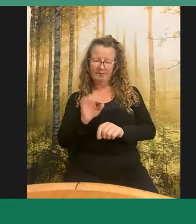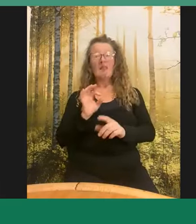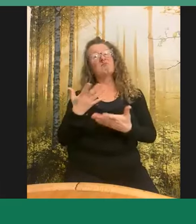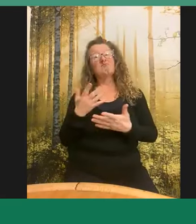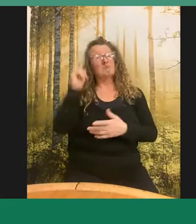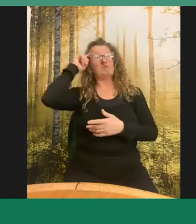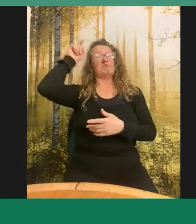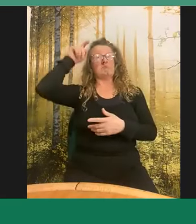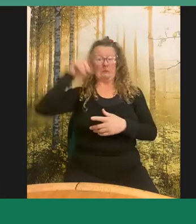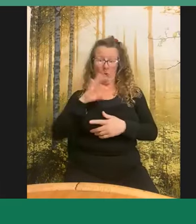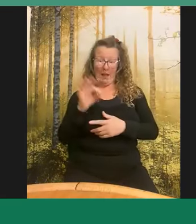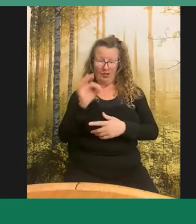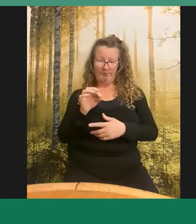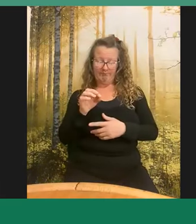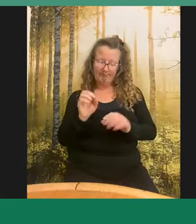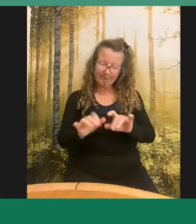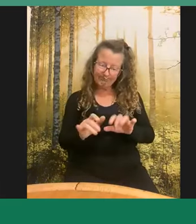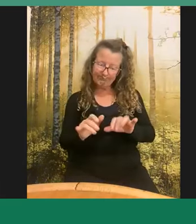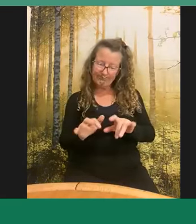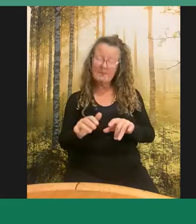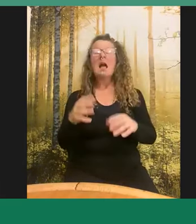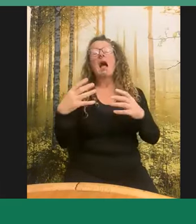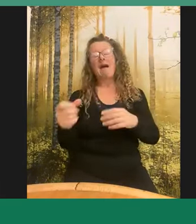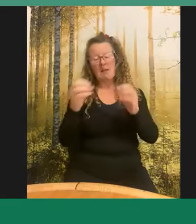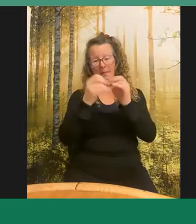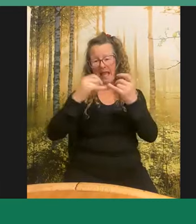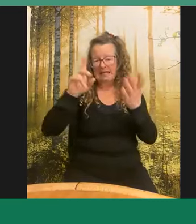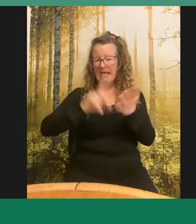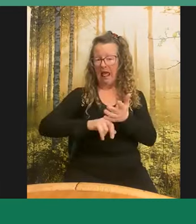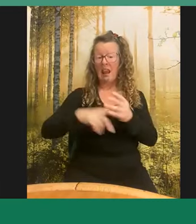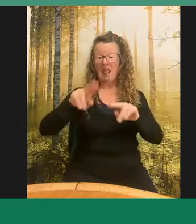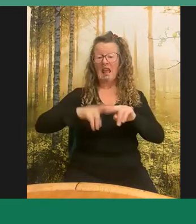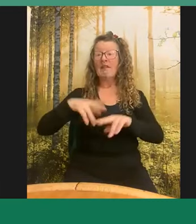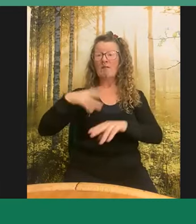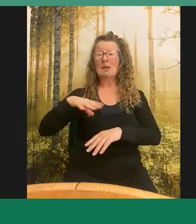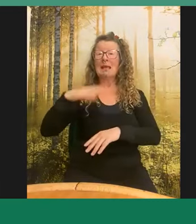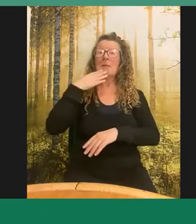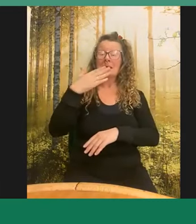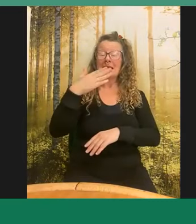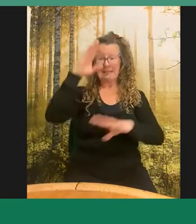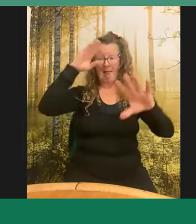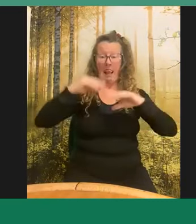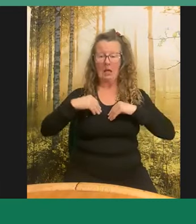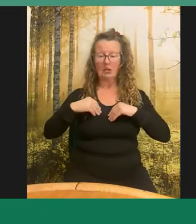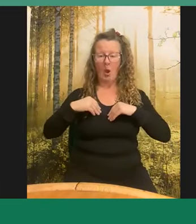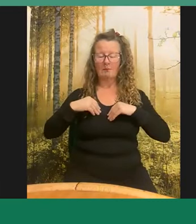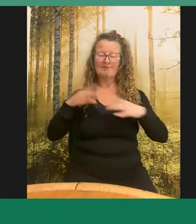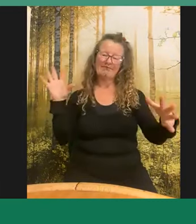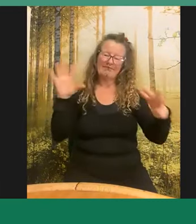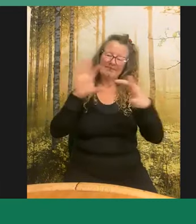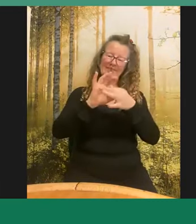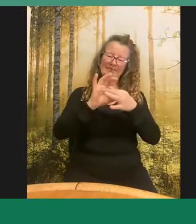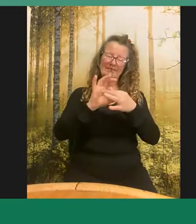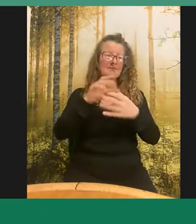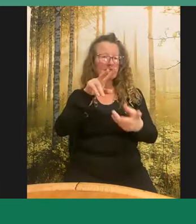We have British Sign Language interpretation available for this event. So if you need a BSL interpreter, please let us know and we will help you out if